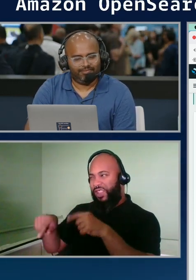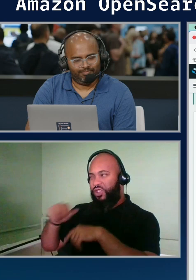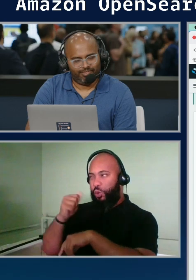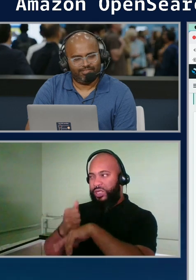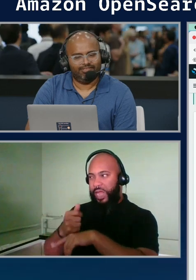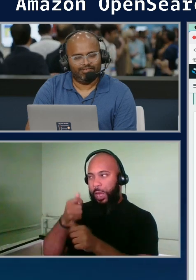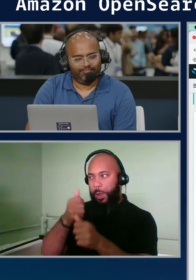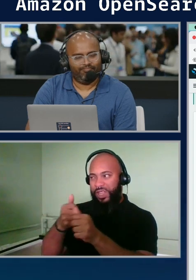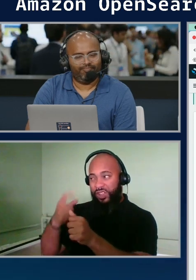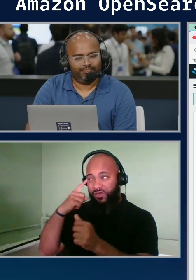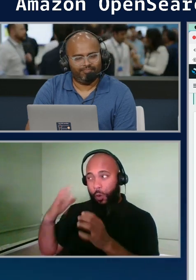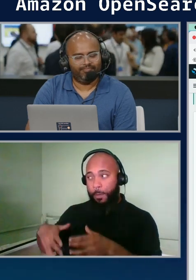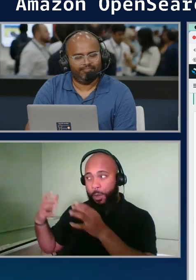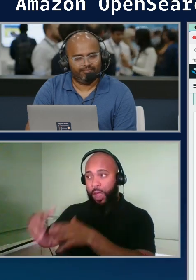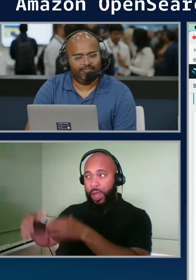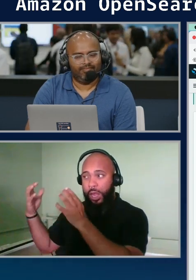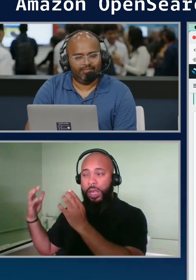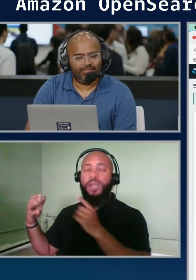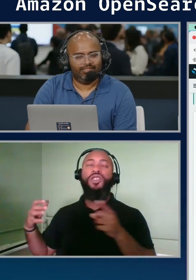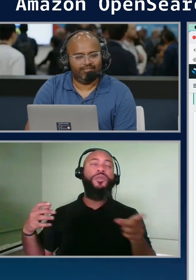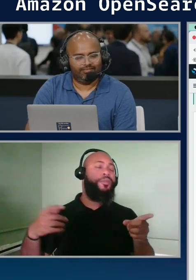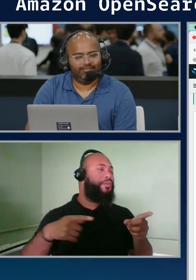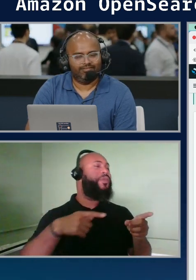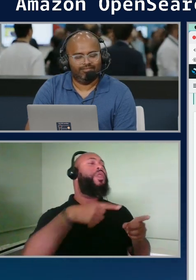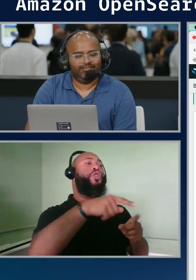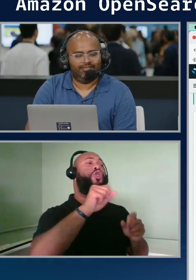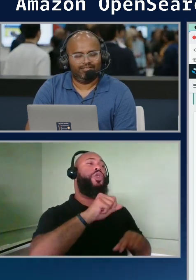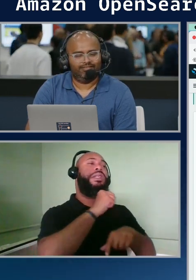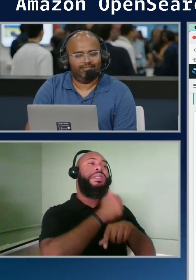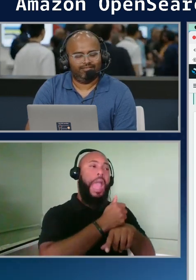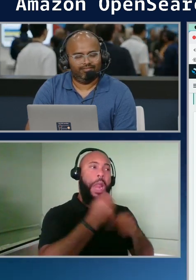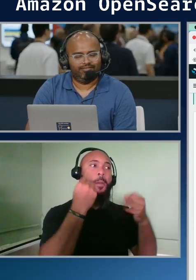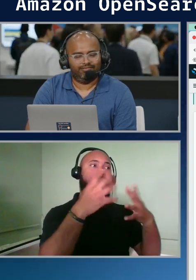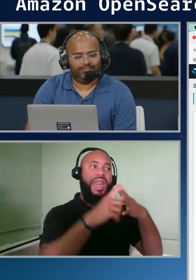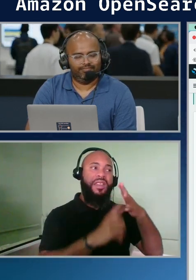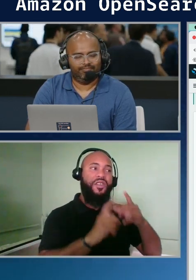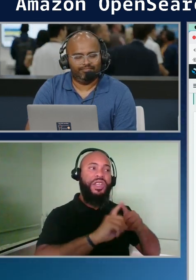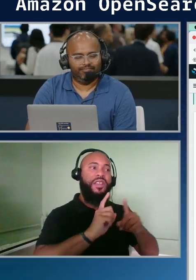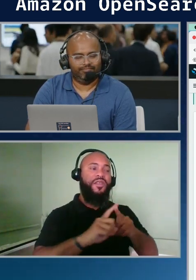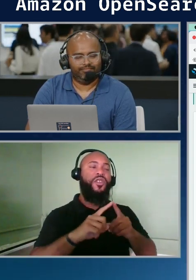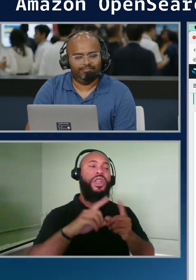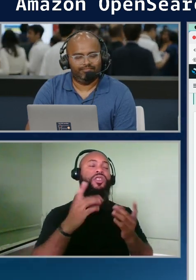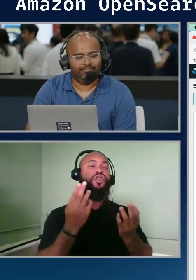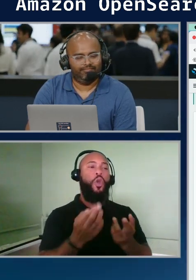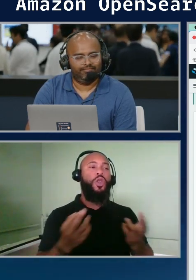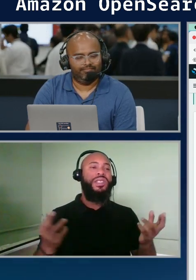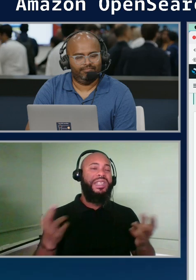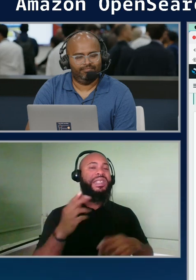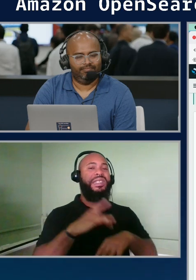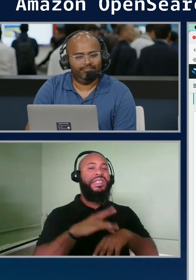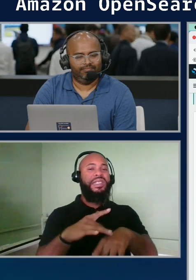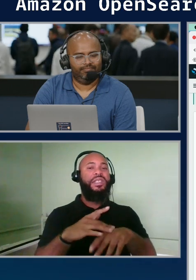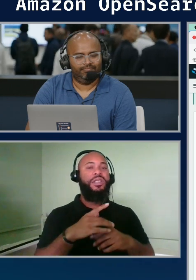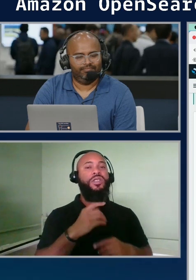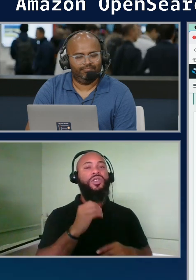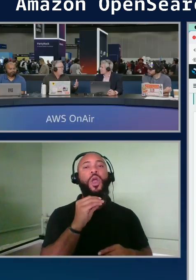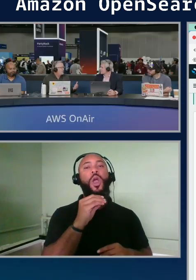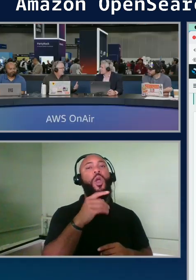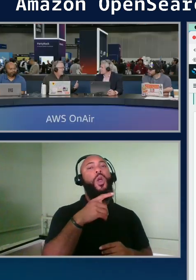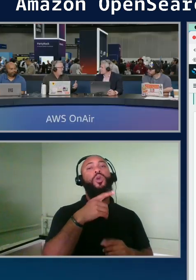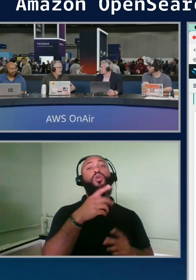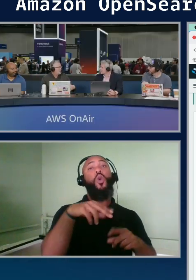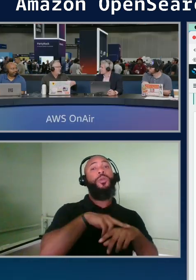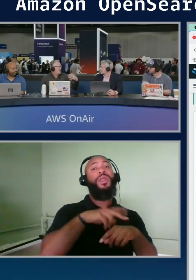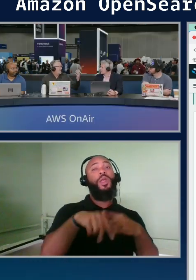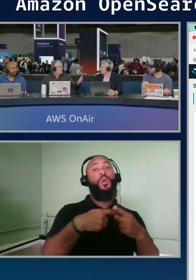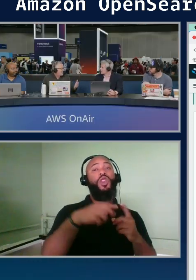up multiple for different data sources, depending on your needs. Normally, when you look at a definition, you're not going to mix your VPC